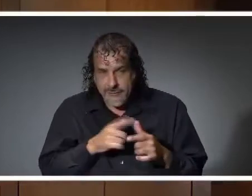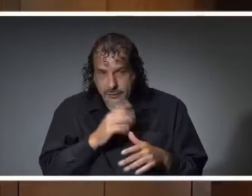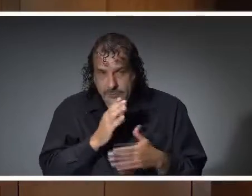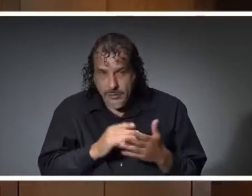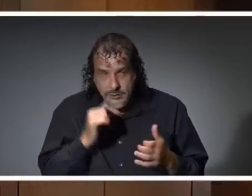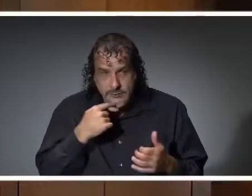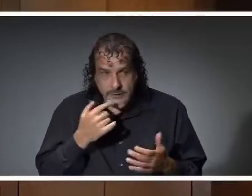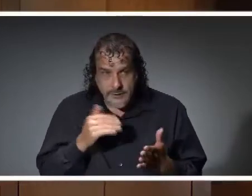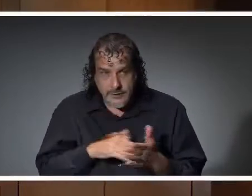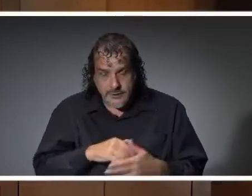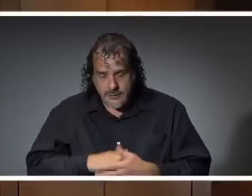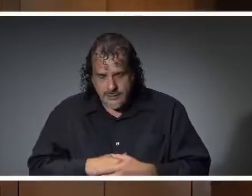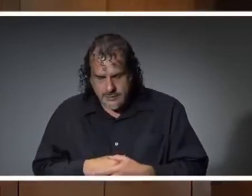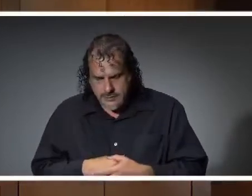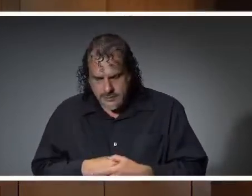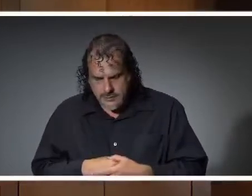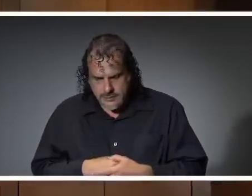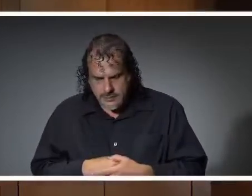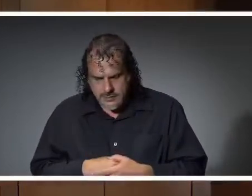that, please?